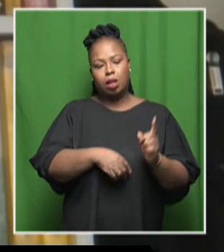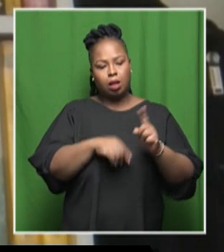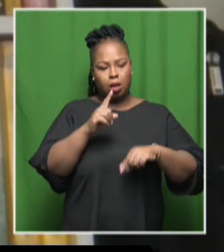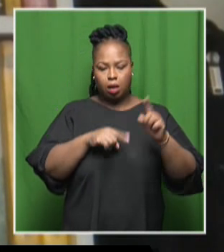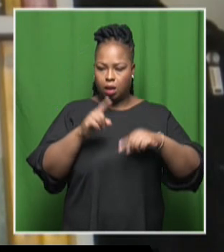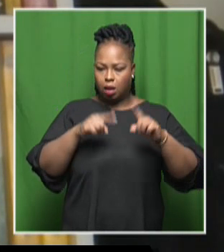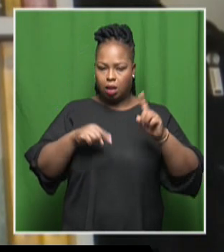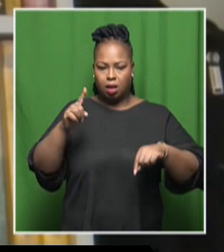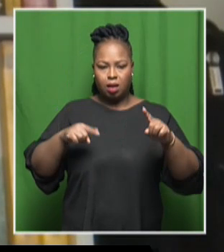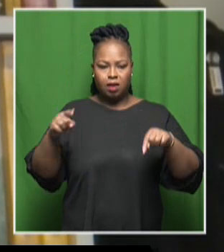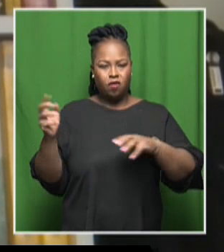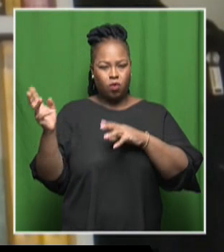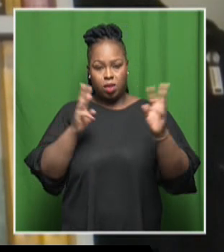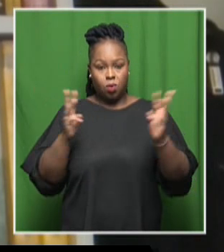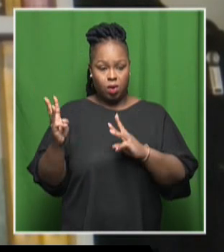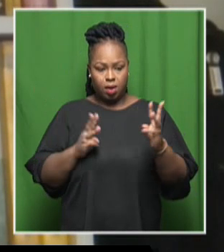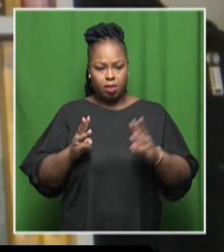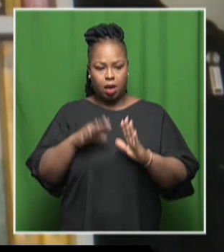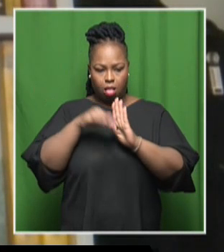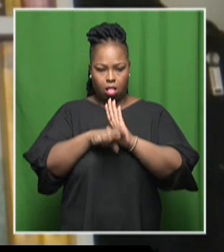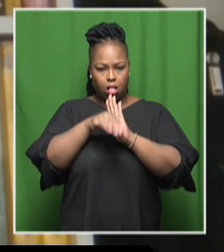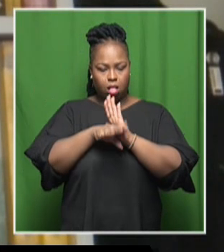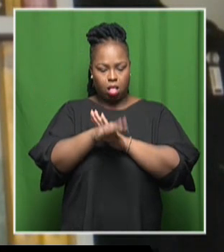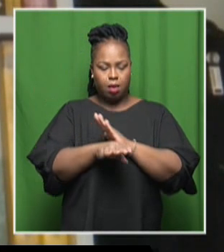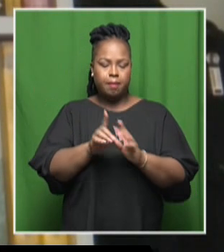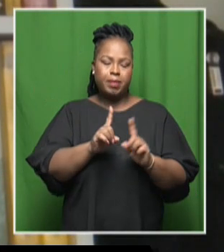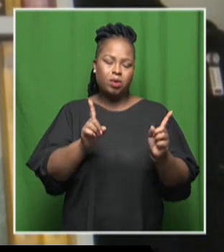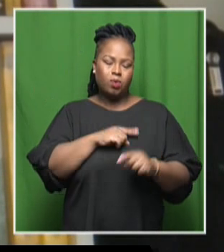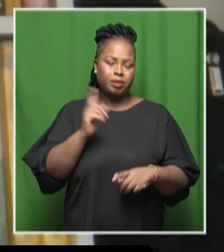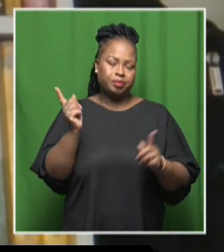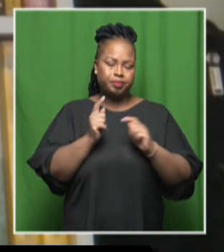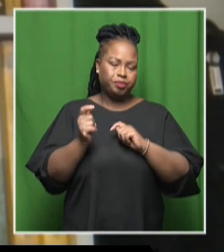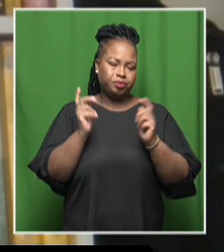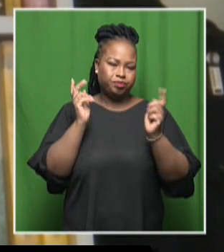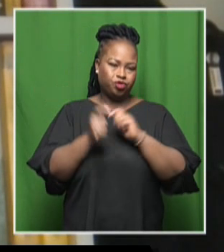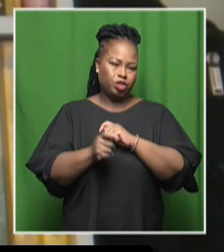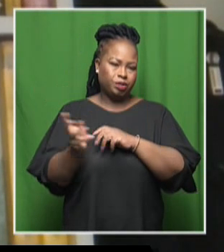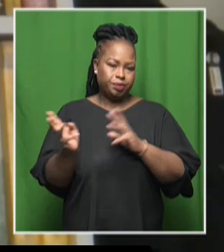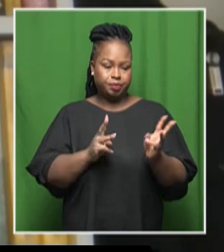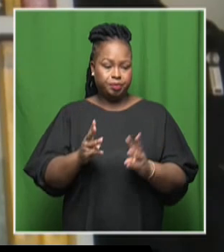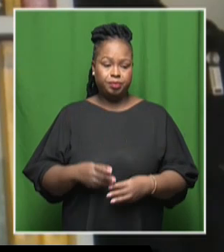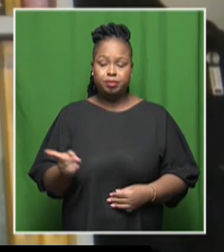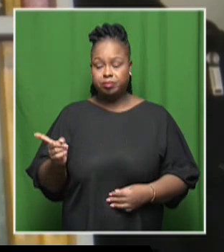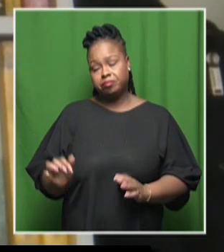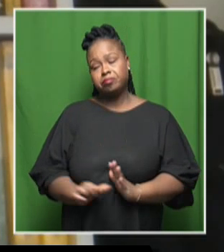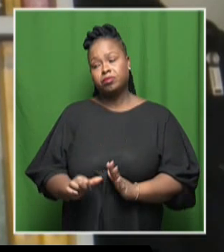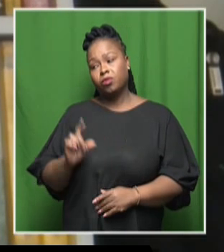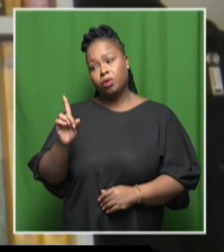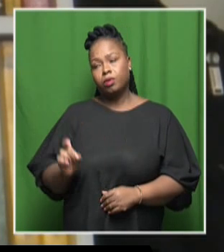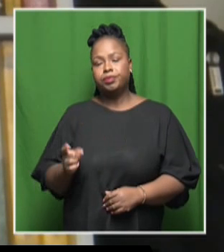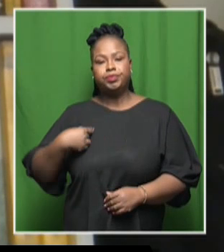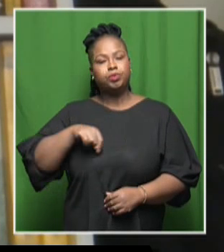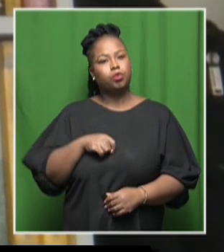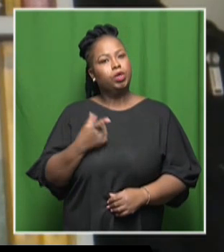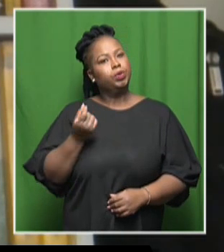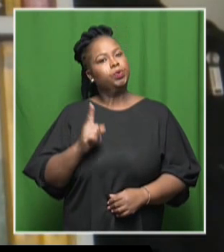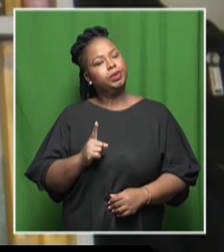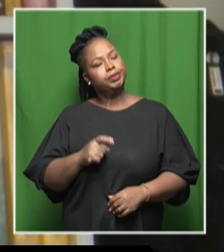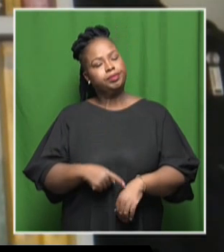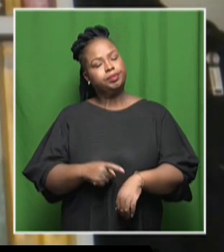this variability itself is amplified because of climate change. So your question is an important one. What can we do during